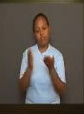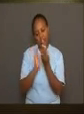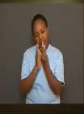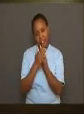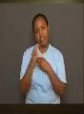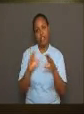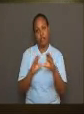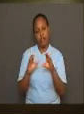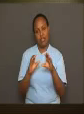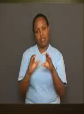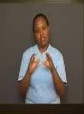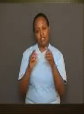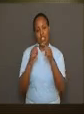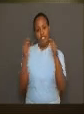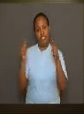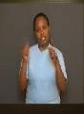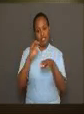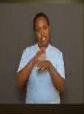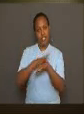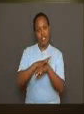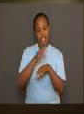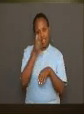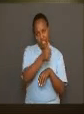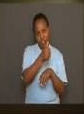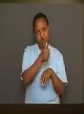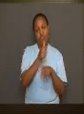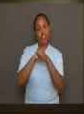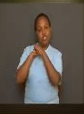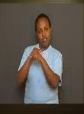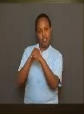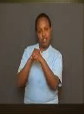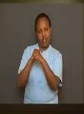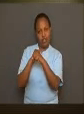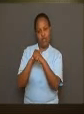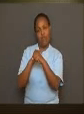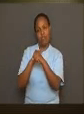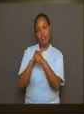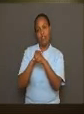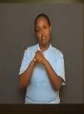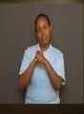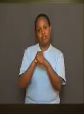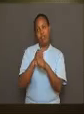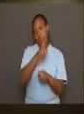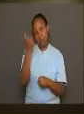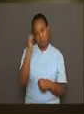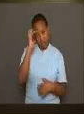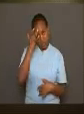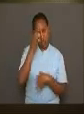with insecticide to help people protect themselves against disease-spreading insects.